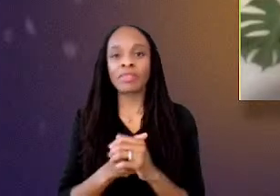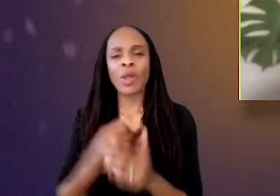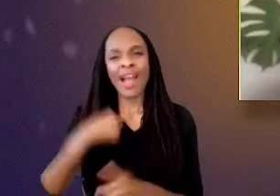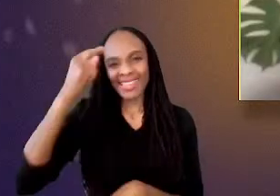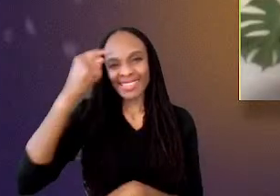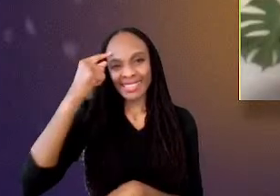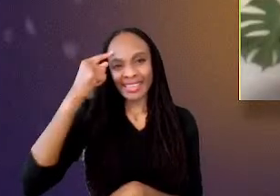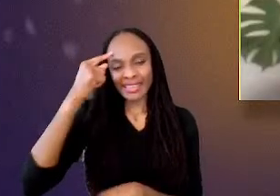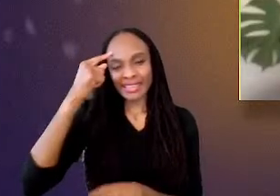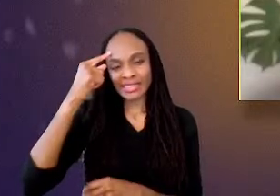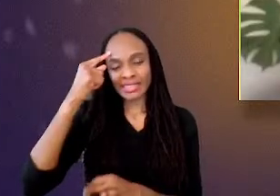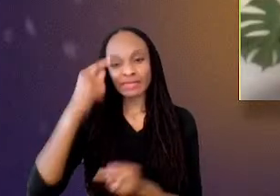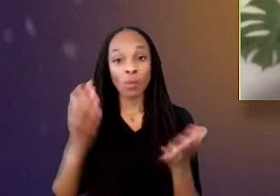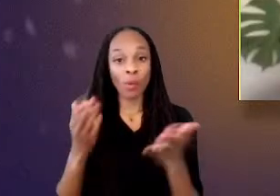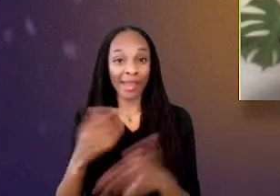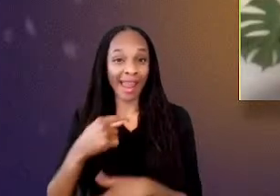so